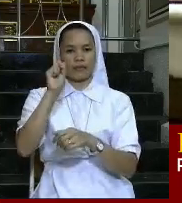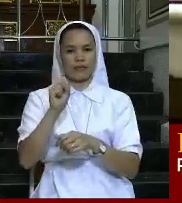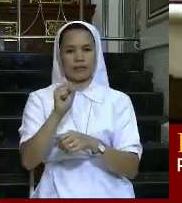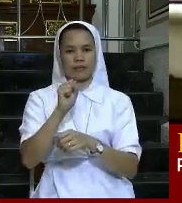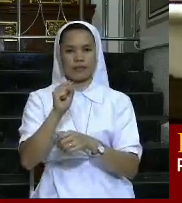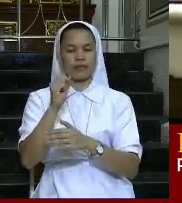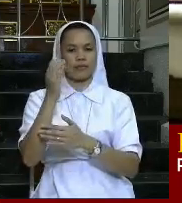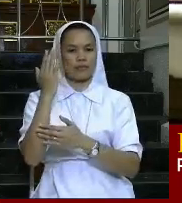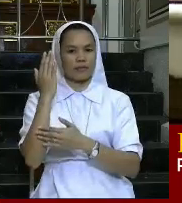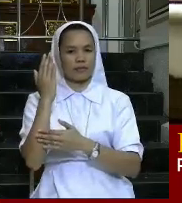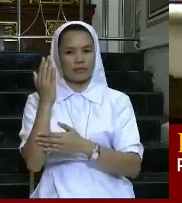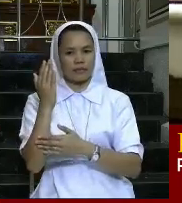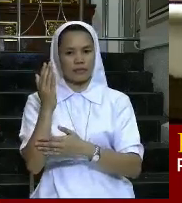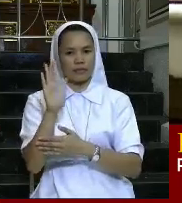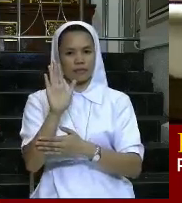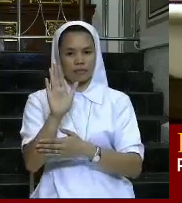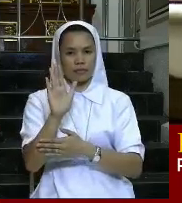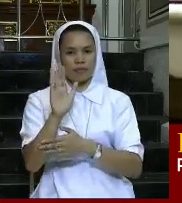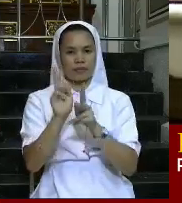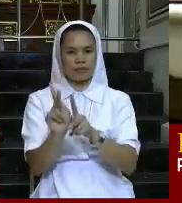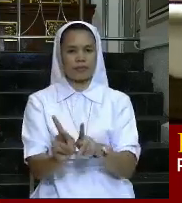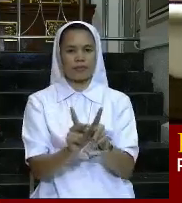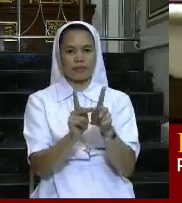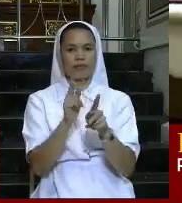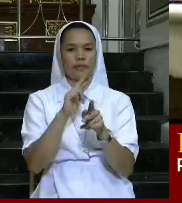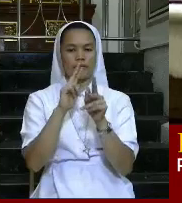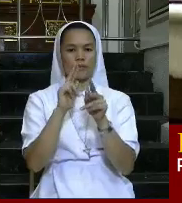Your prayers are powerful.